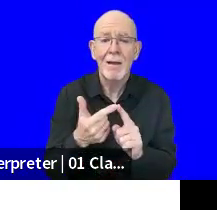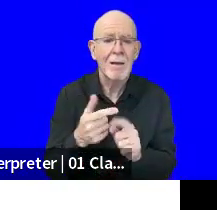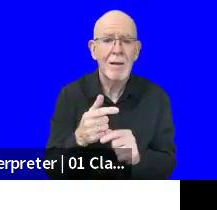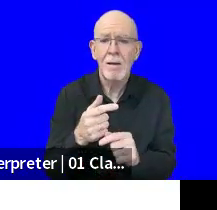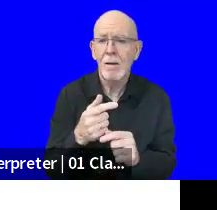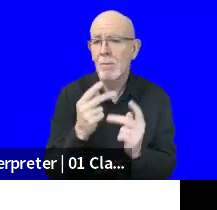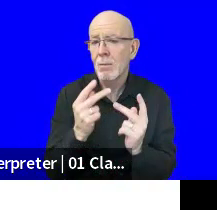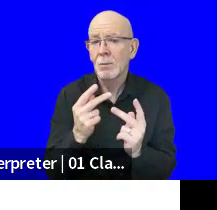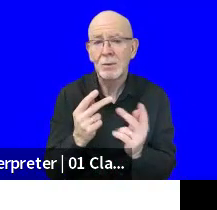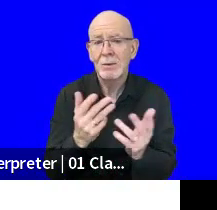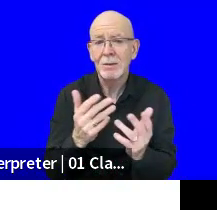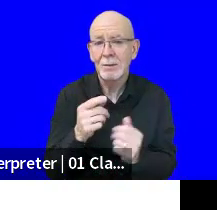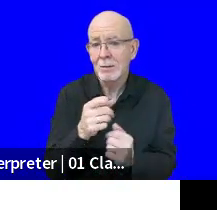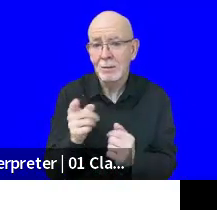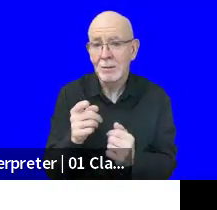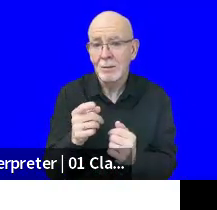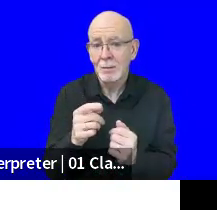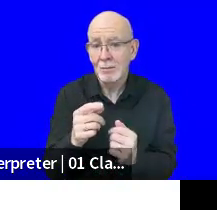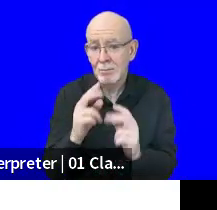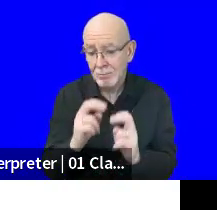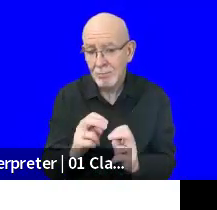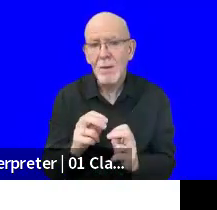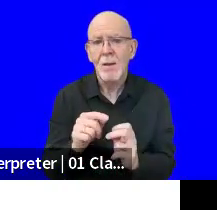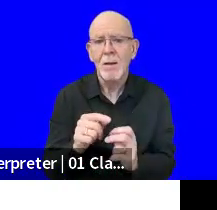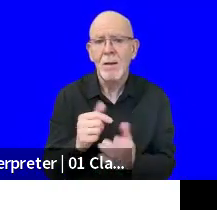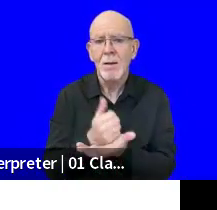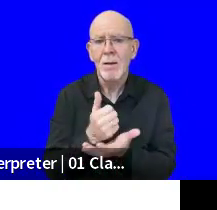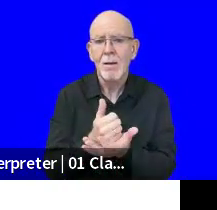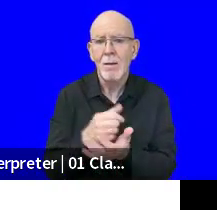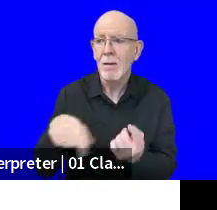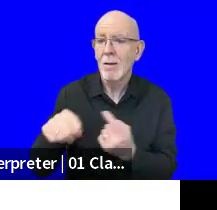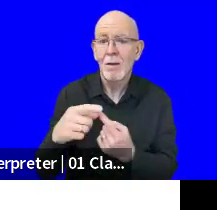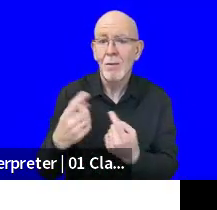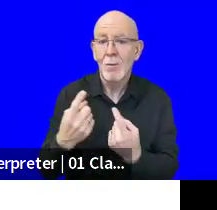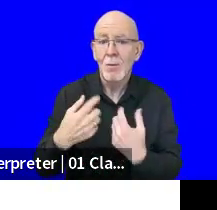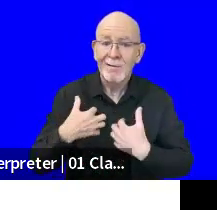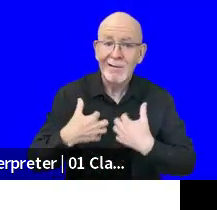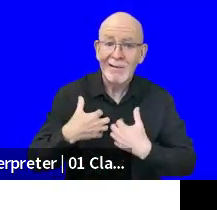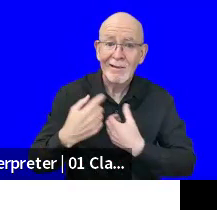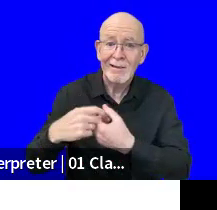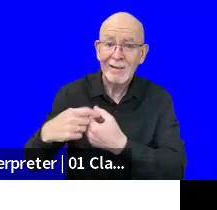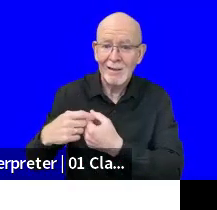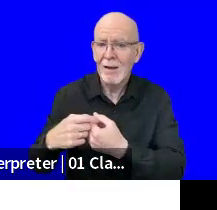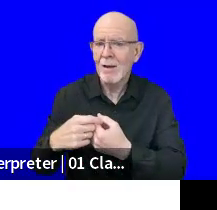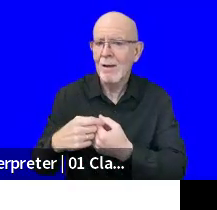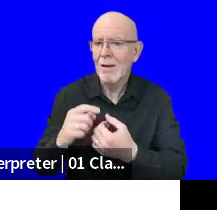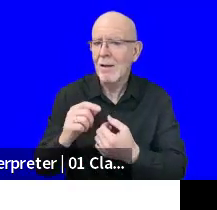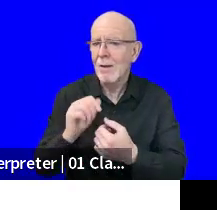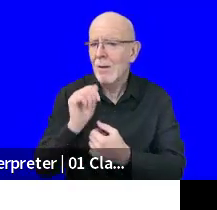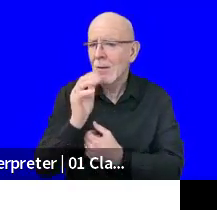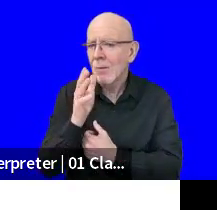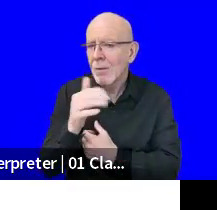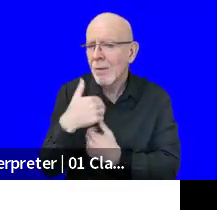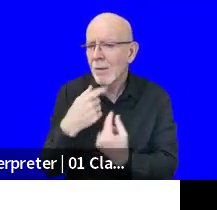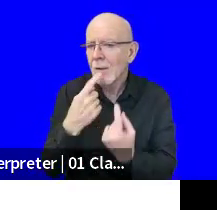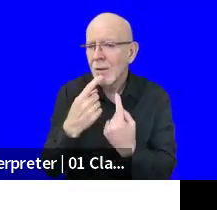want to have a participatory approach. We really want to get all the stakeholders on the same page with a common understanding of disability